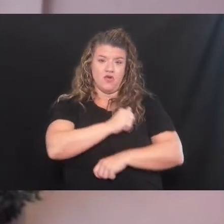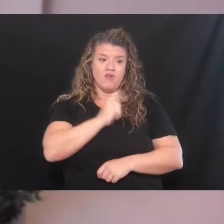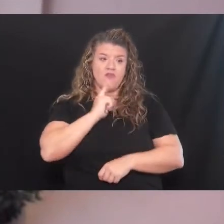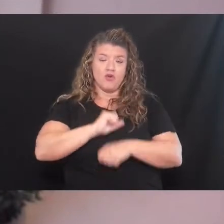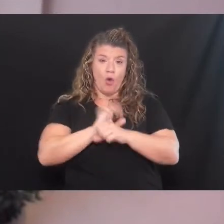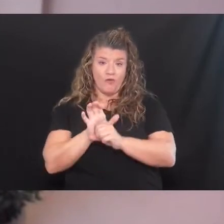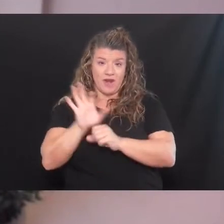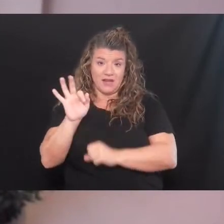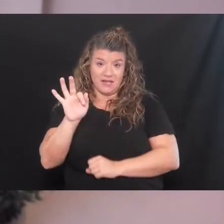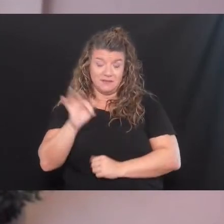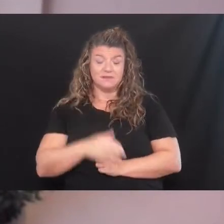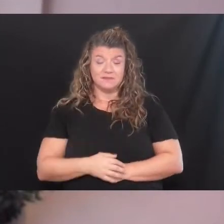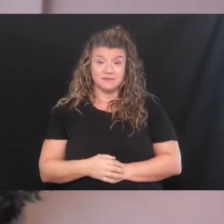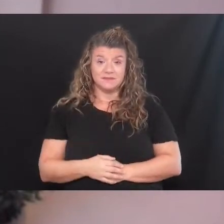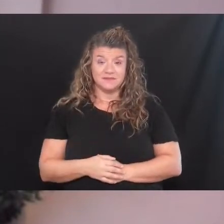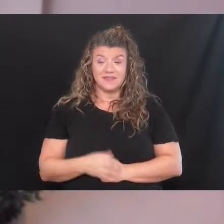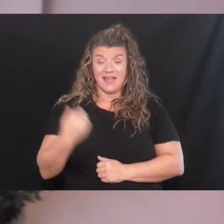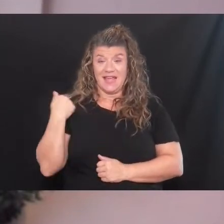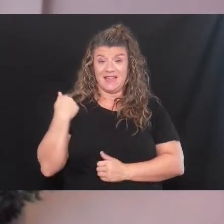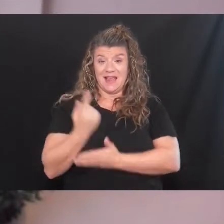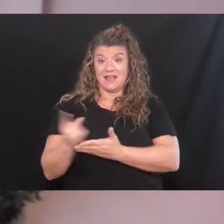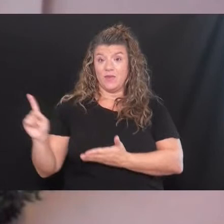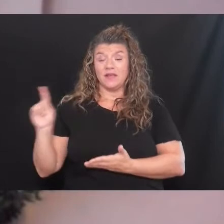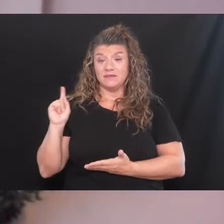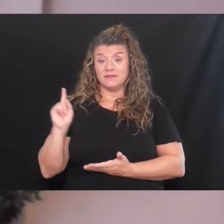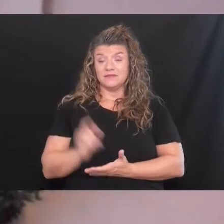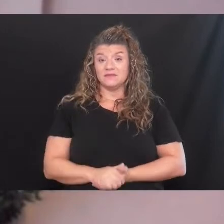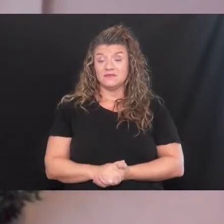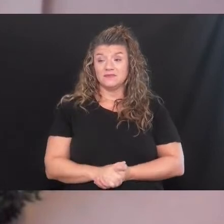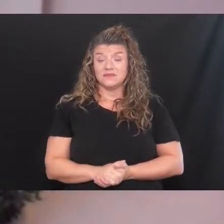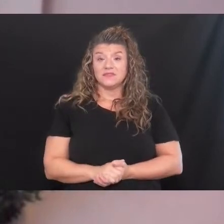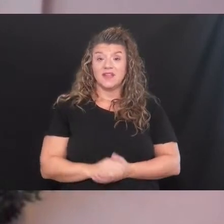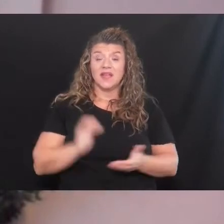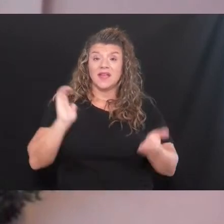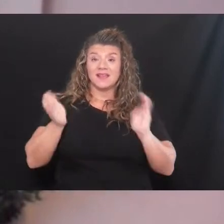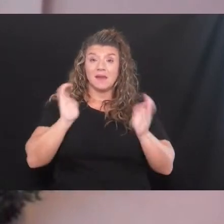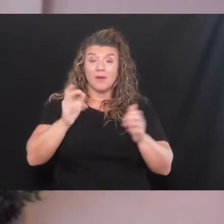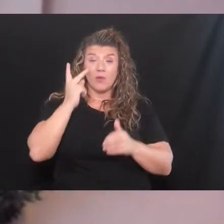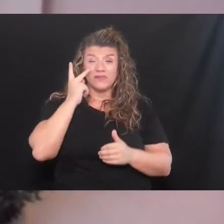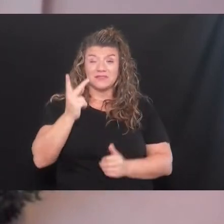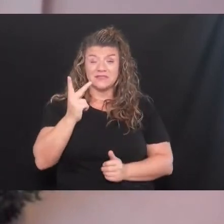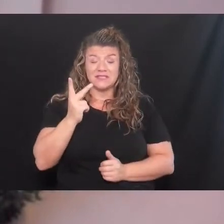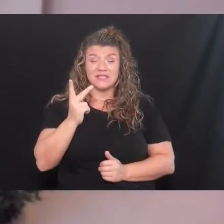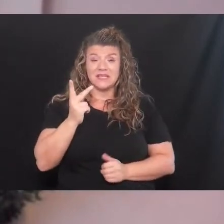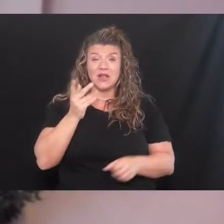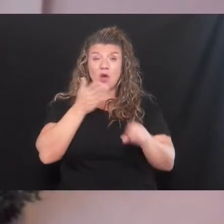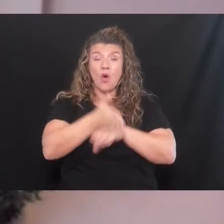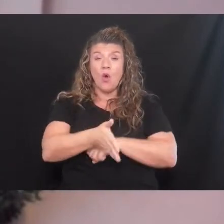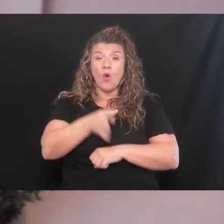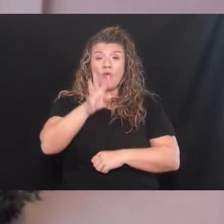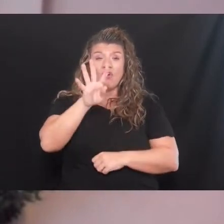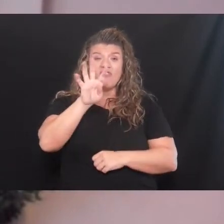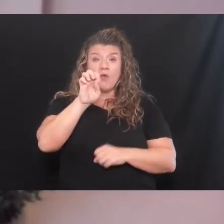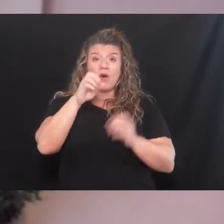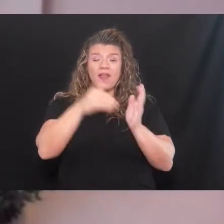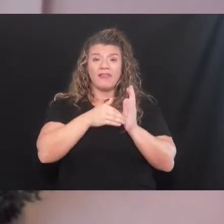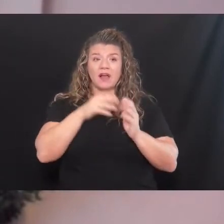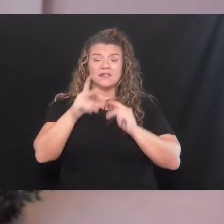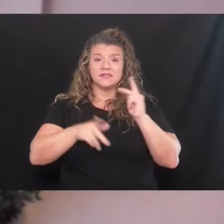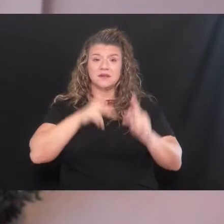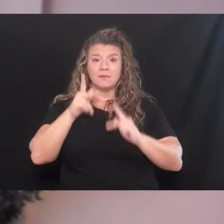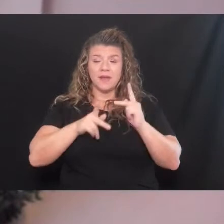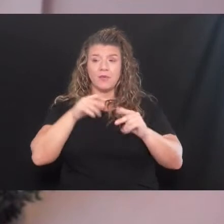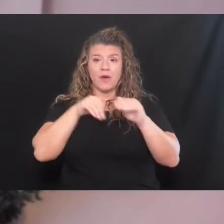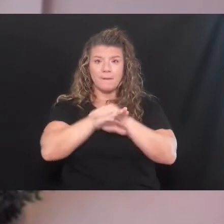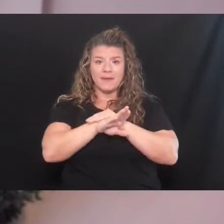COVID-19 in the past week. And we have seen, I believe, over 40,000 people be